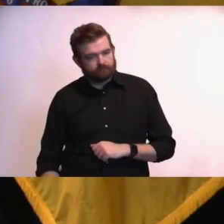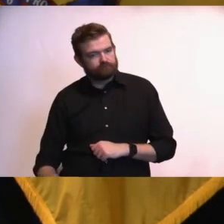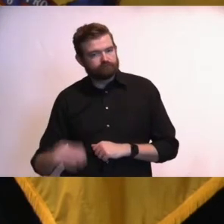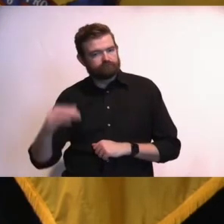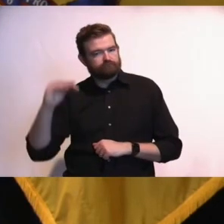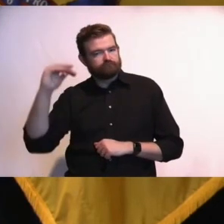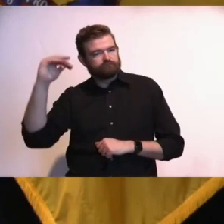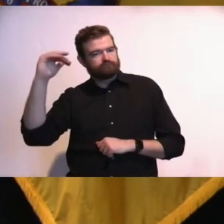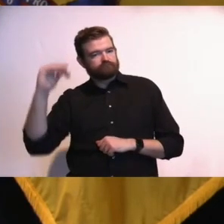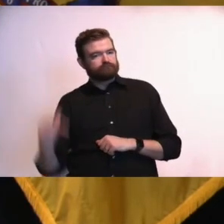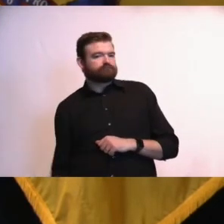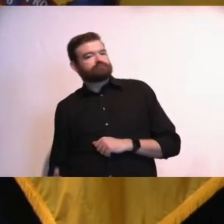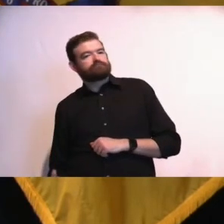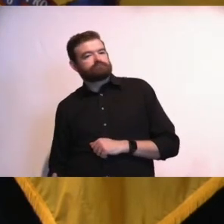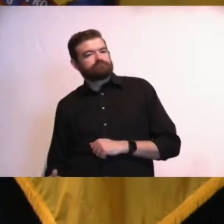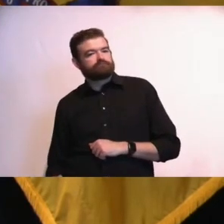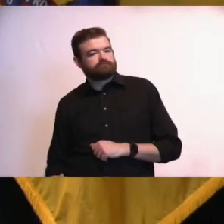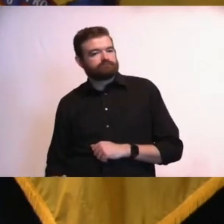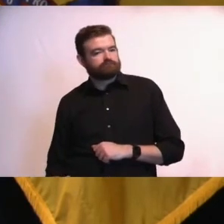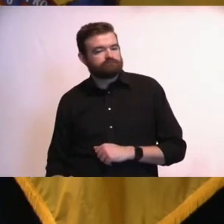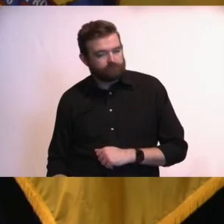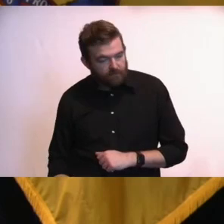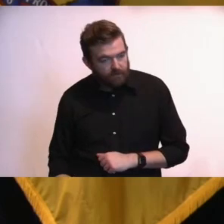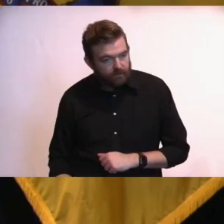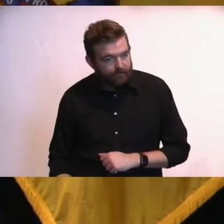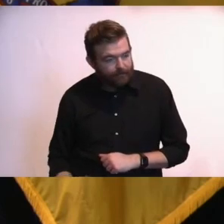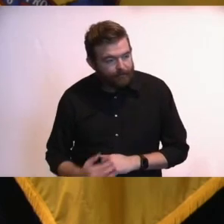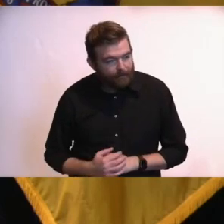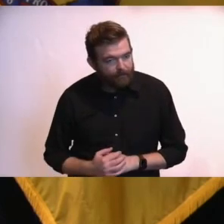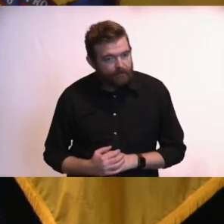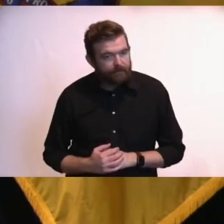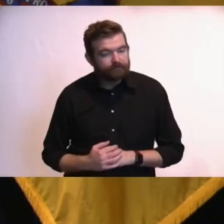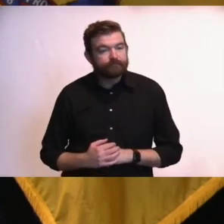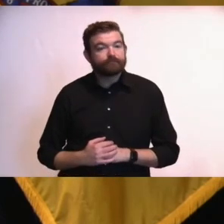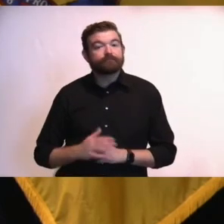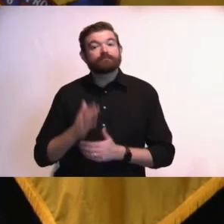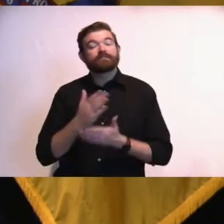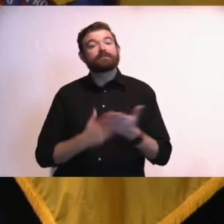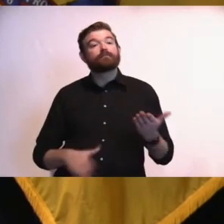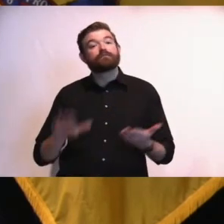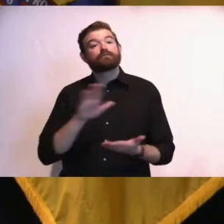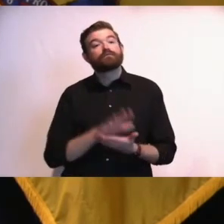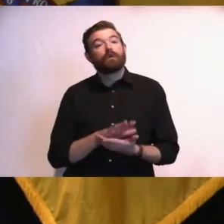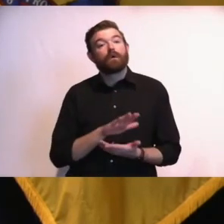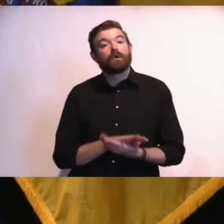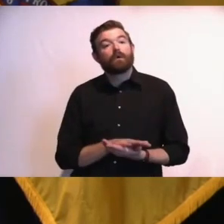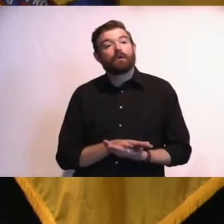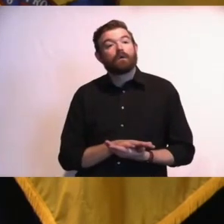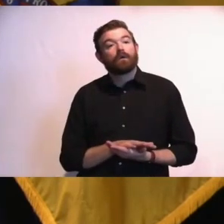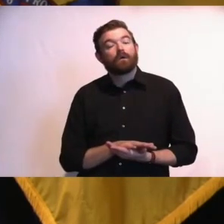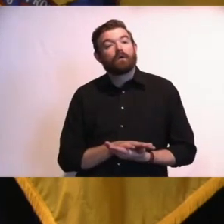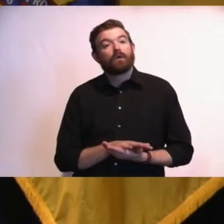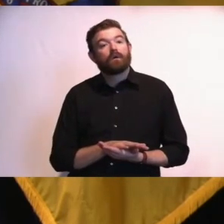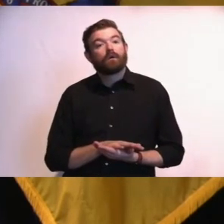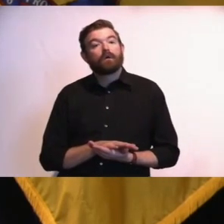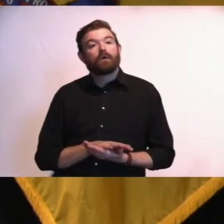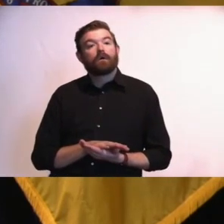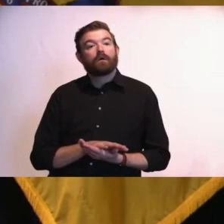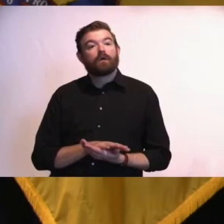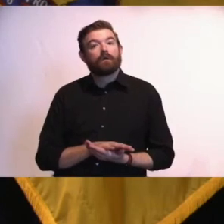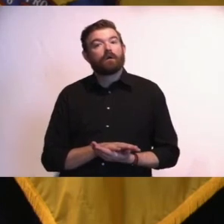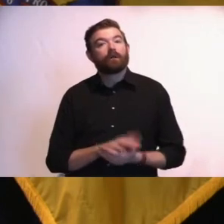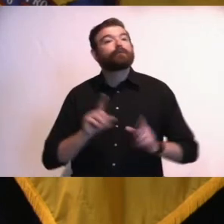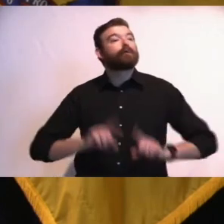which is literally only testing because someone in our inner orbit said, we just tested positive. That's the only